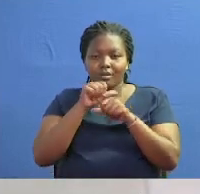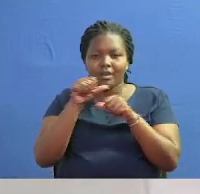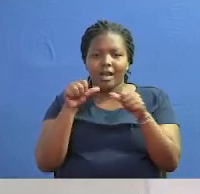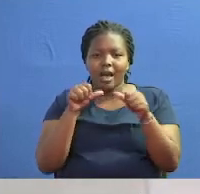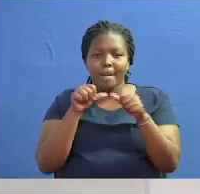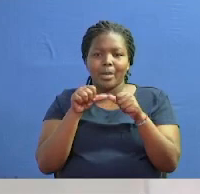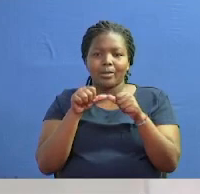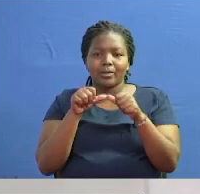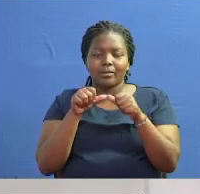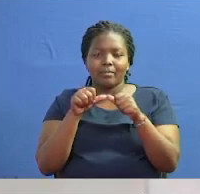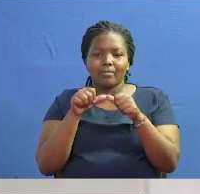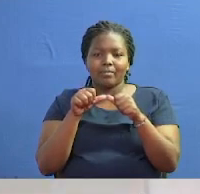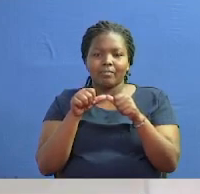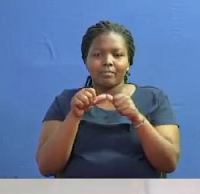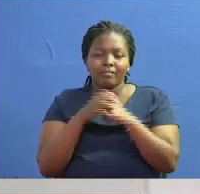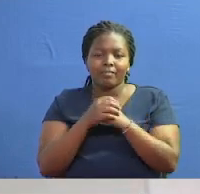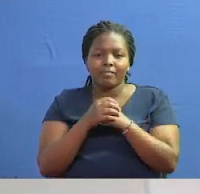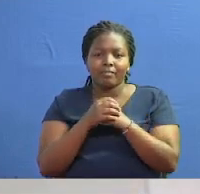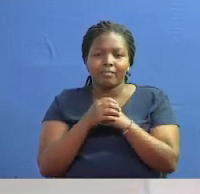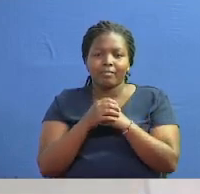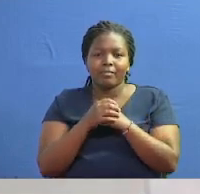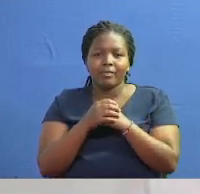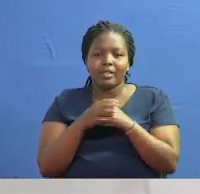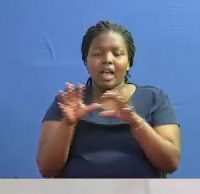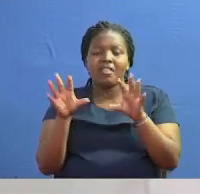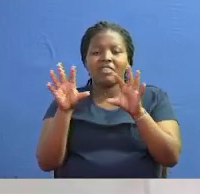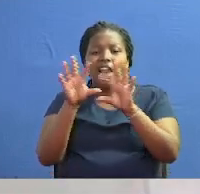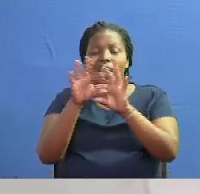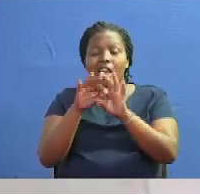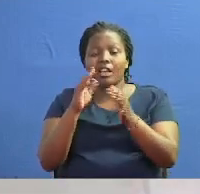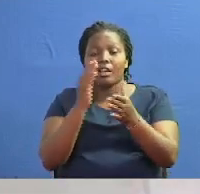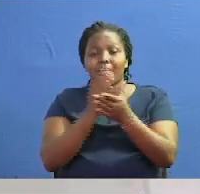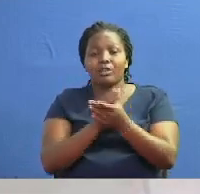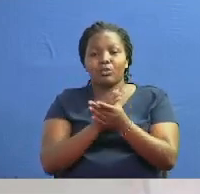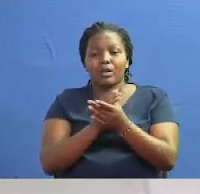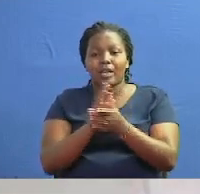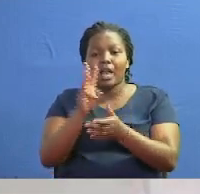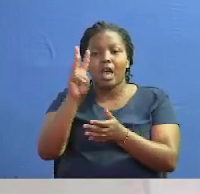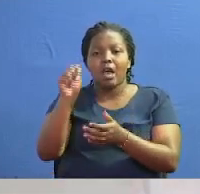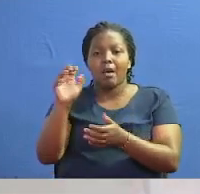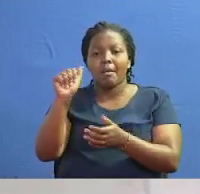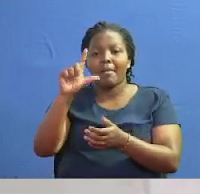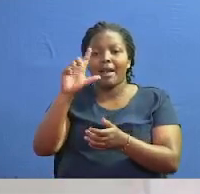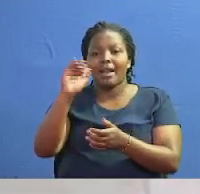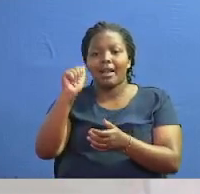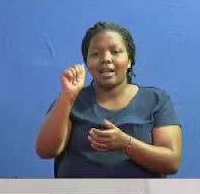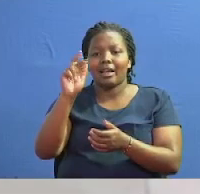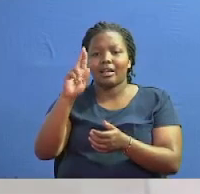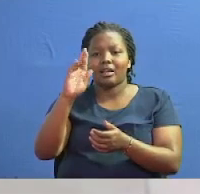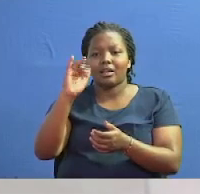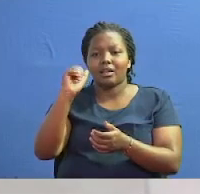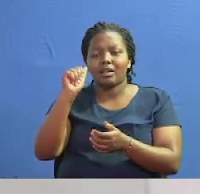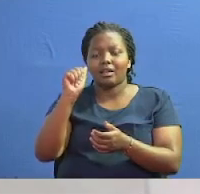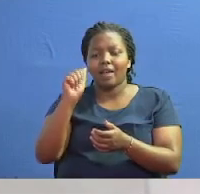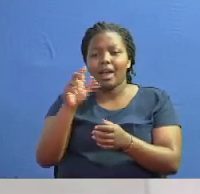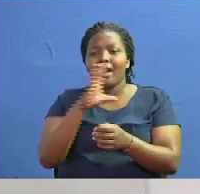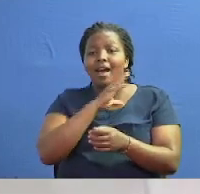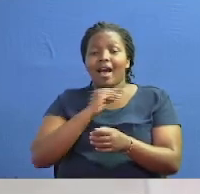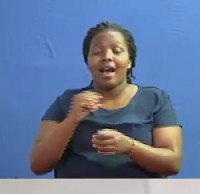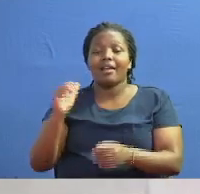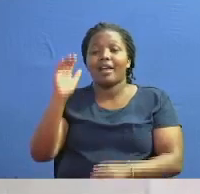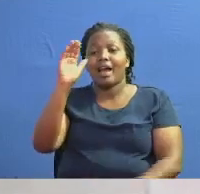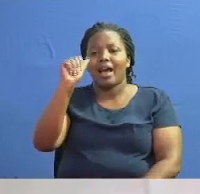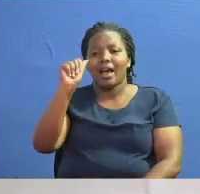of discussion today, which is the link between malaria and of course sickle-cell anemia. In your own terms,